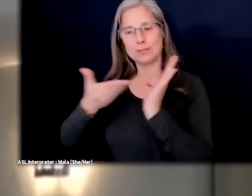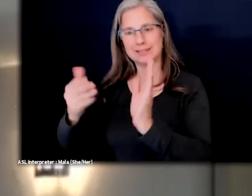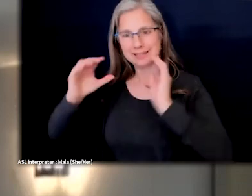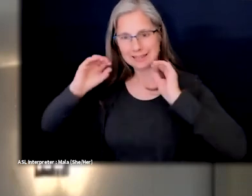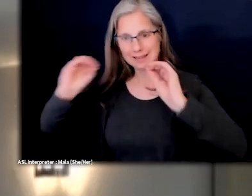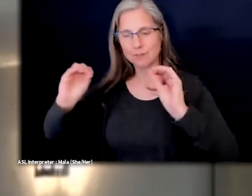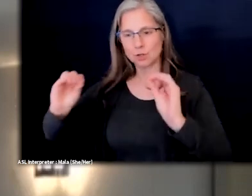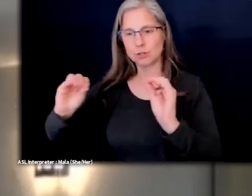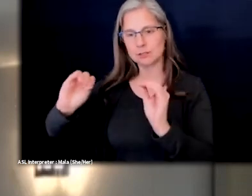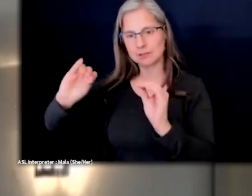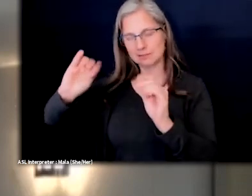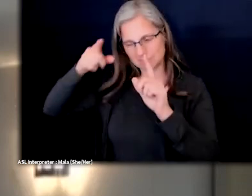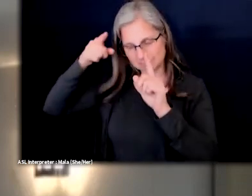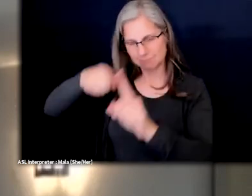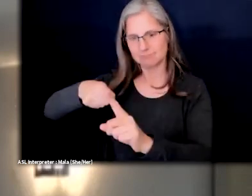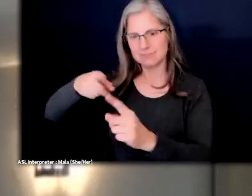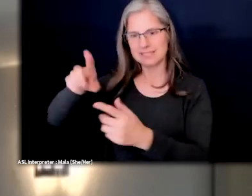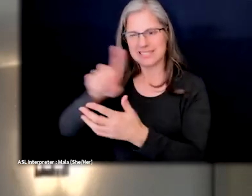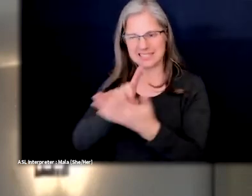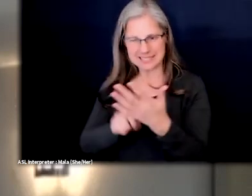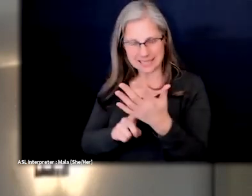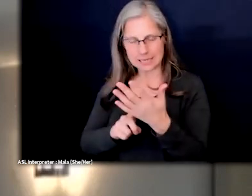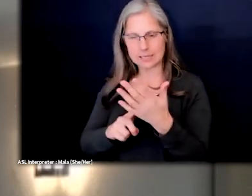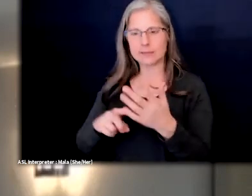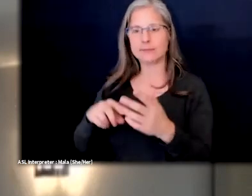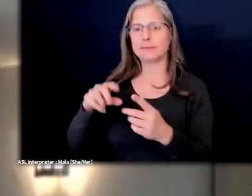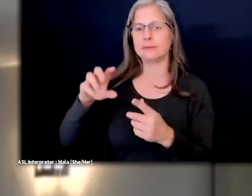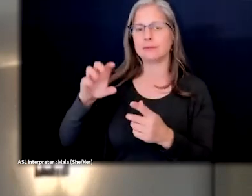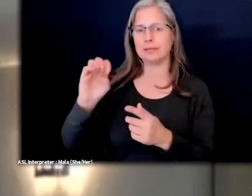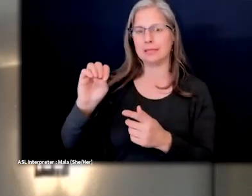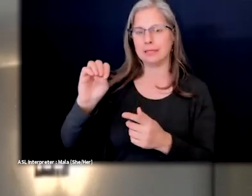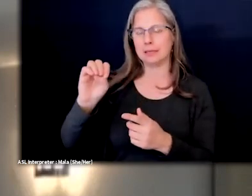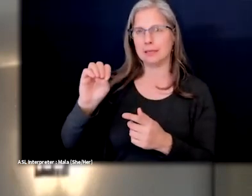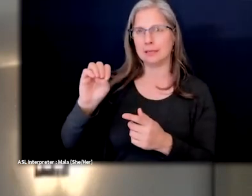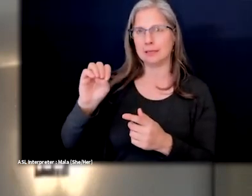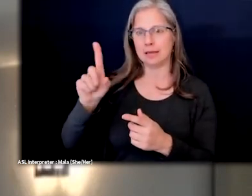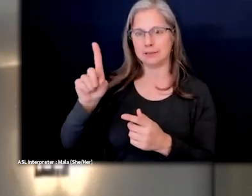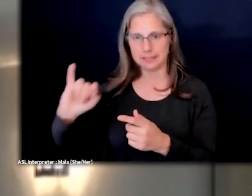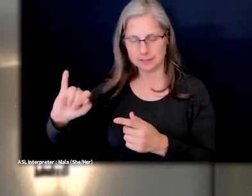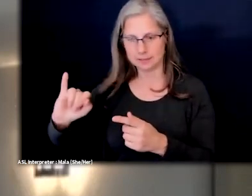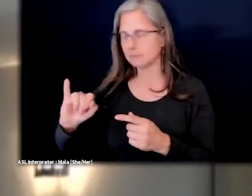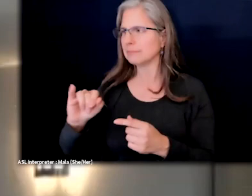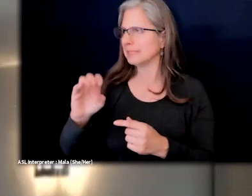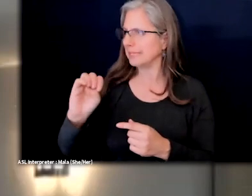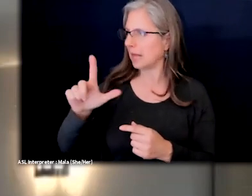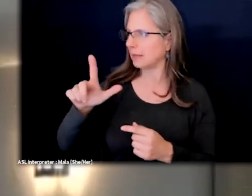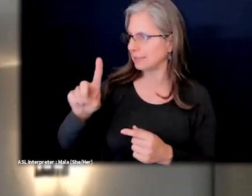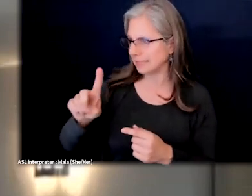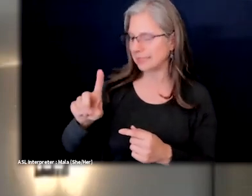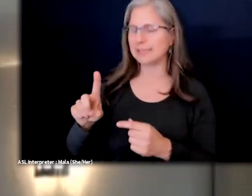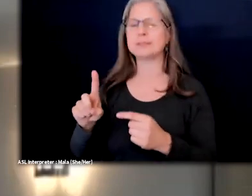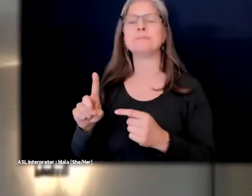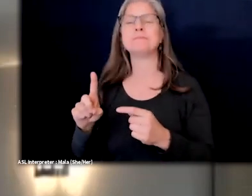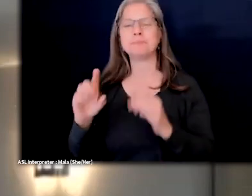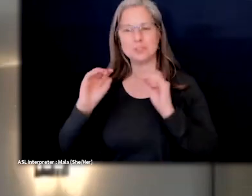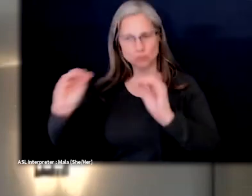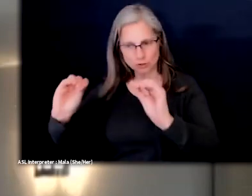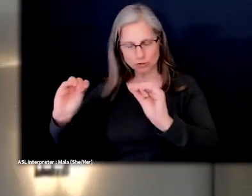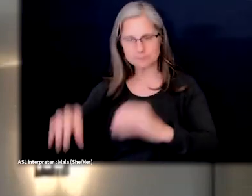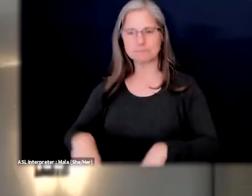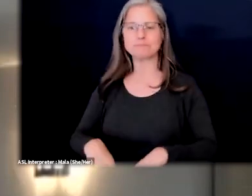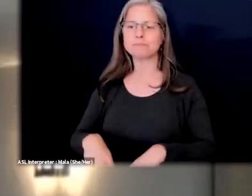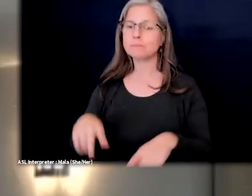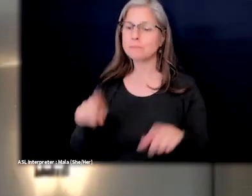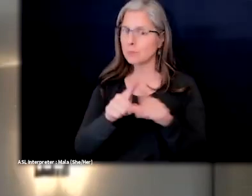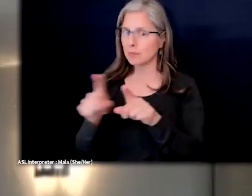ELD lessons, which was adopted this year in this district. So teacher development in that area, first to how to deliver the instruction, and